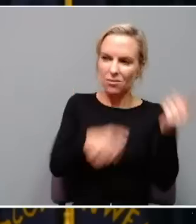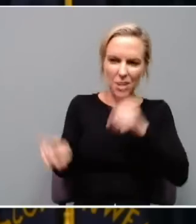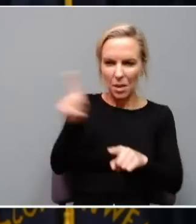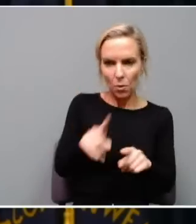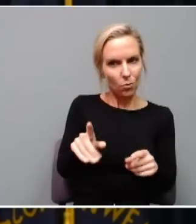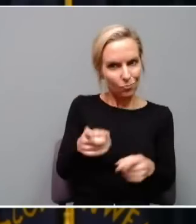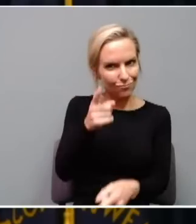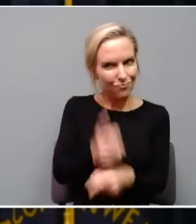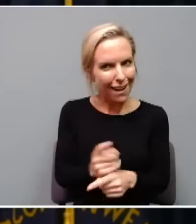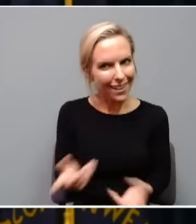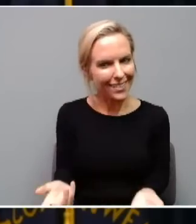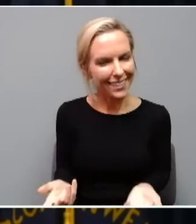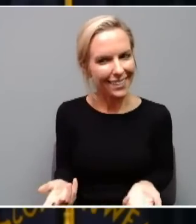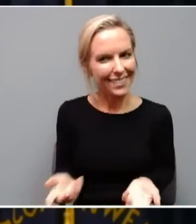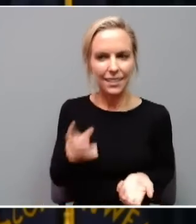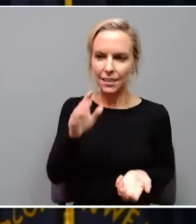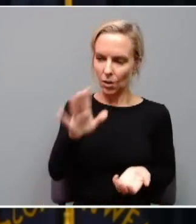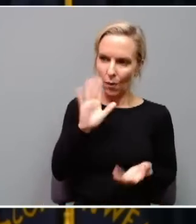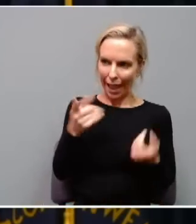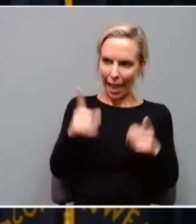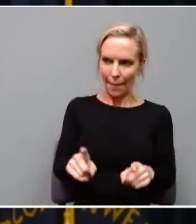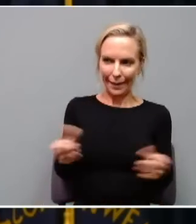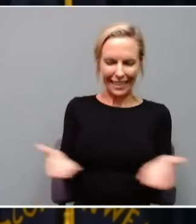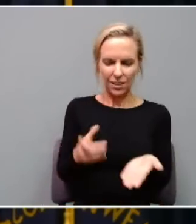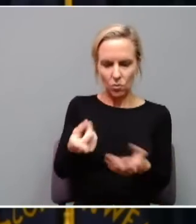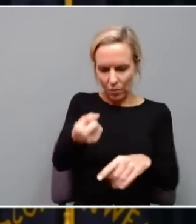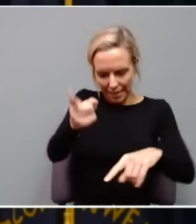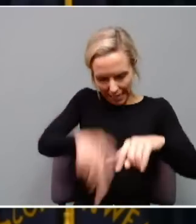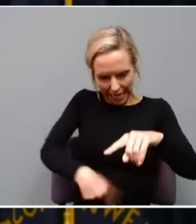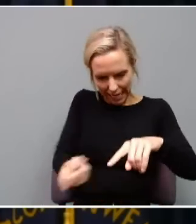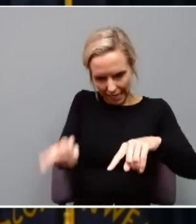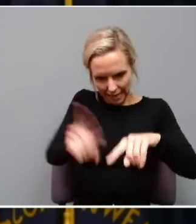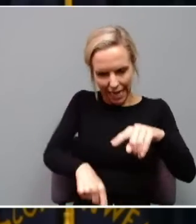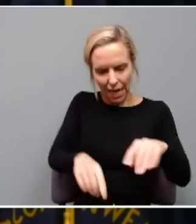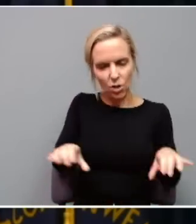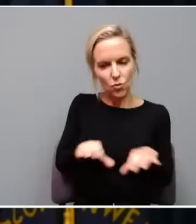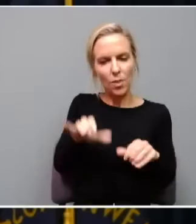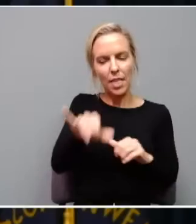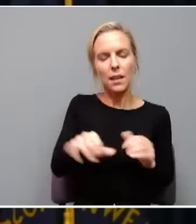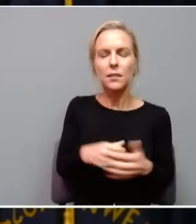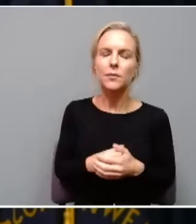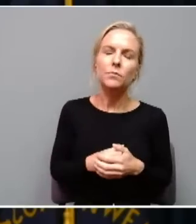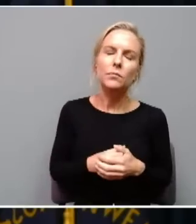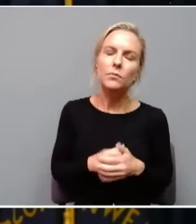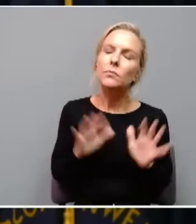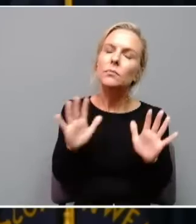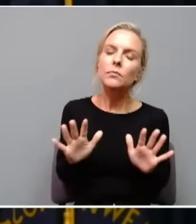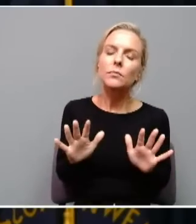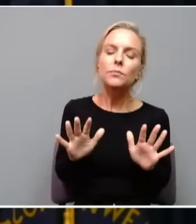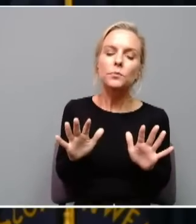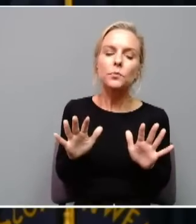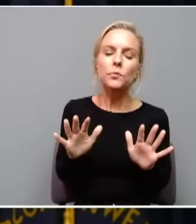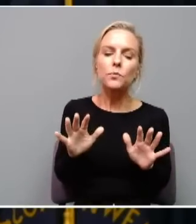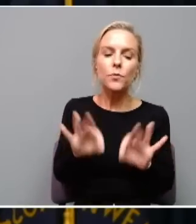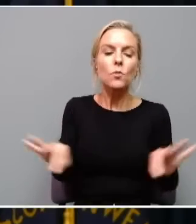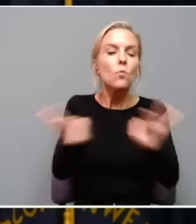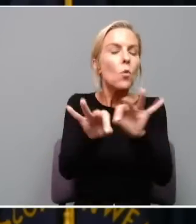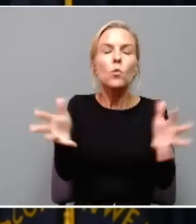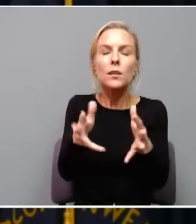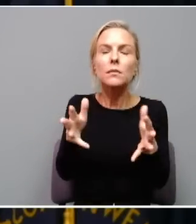here, which we cannot do. And listen, I think a lot of this is